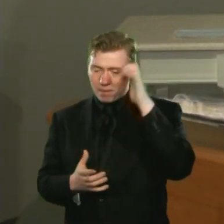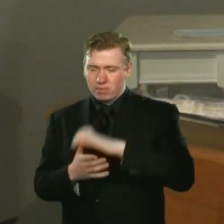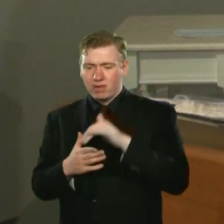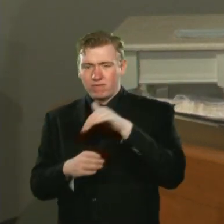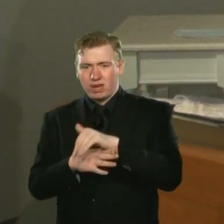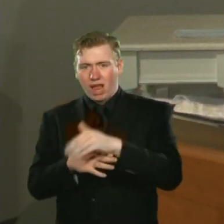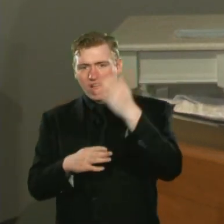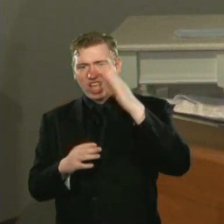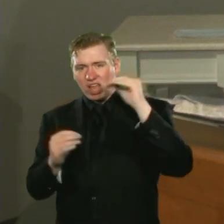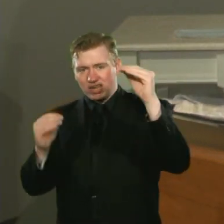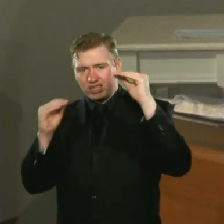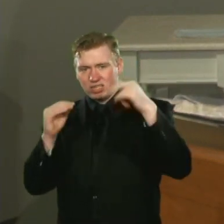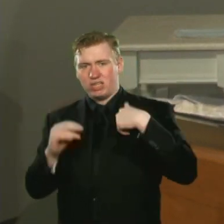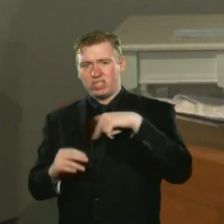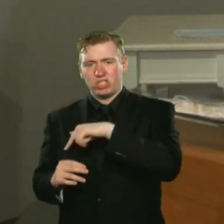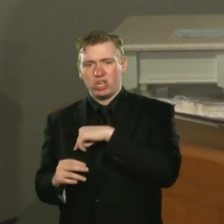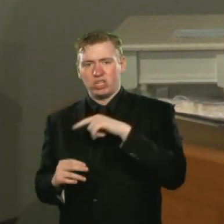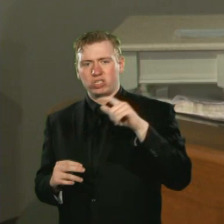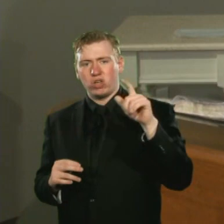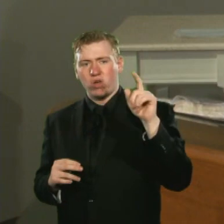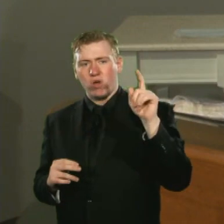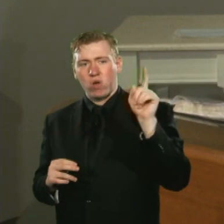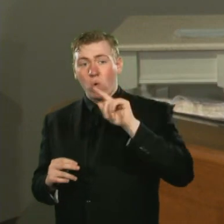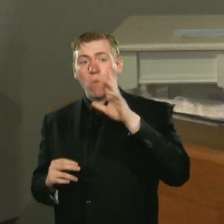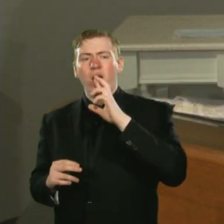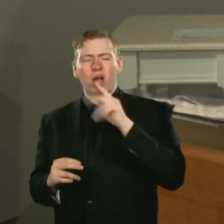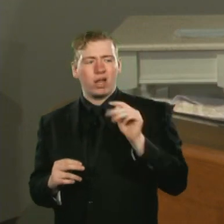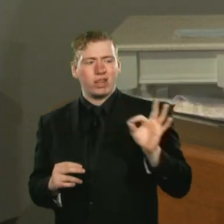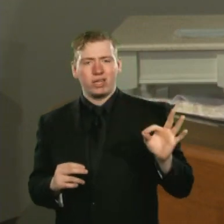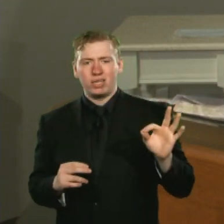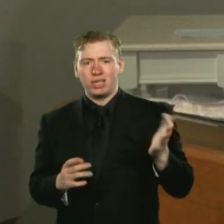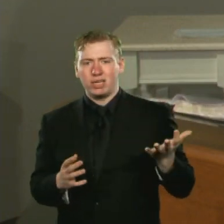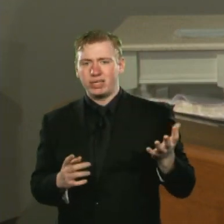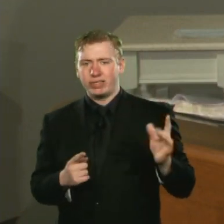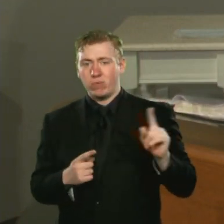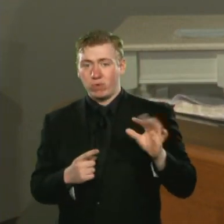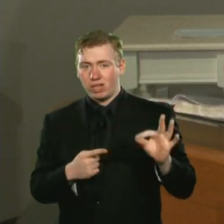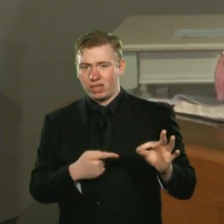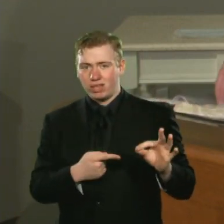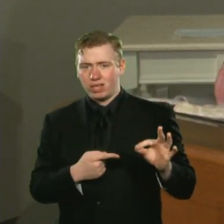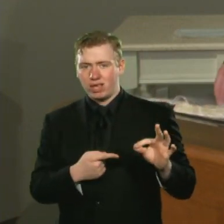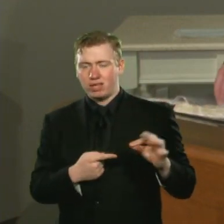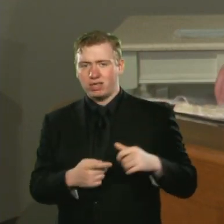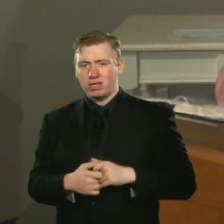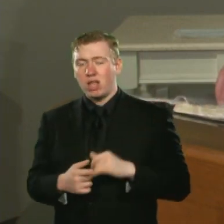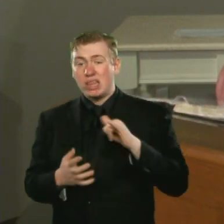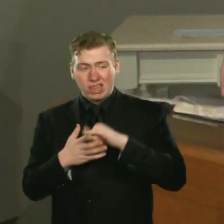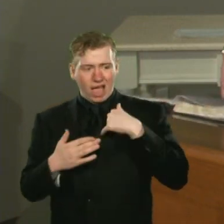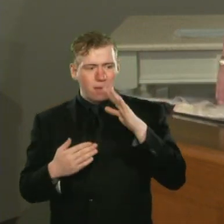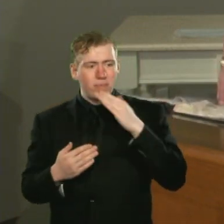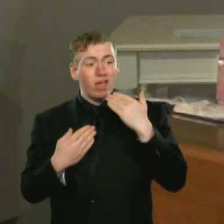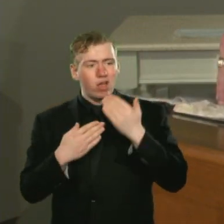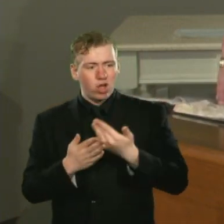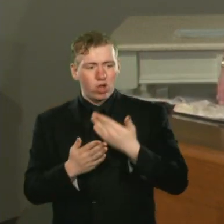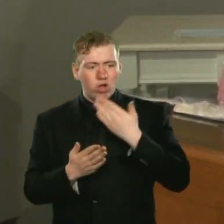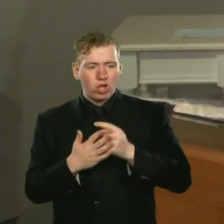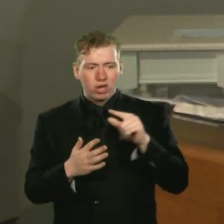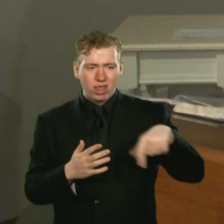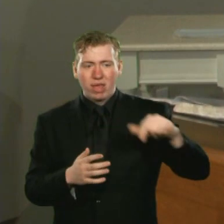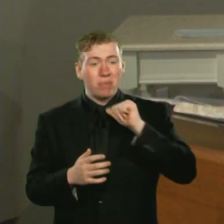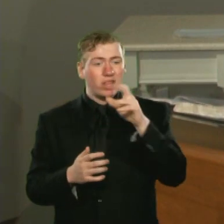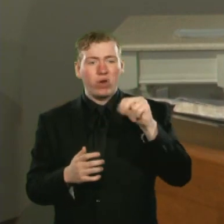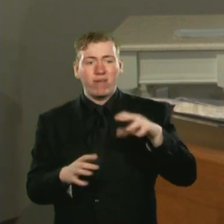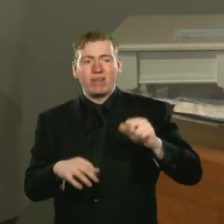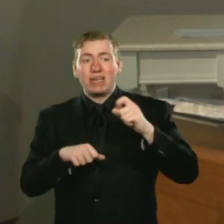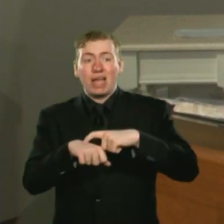God is teaching us, where are the nine? Where are those who I've been good to and they don't even take time to come